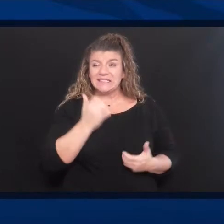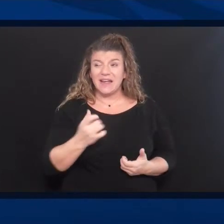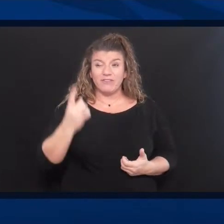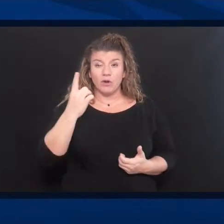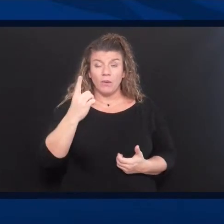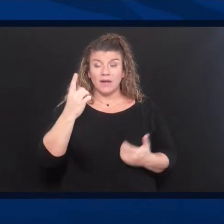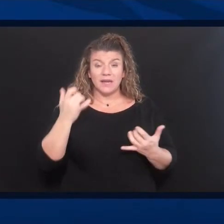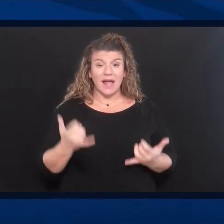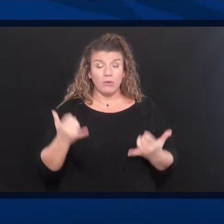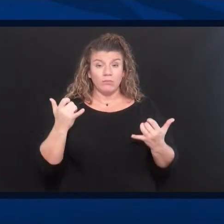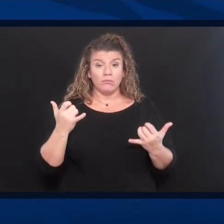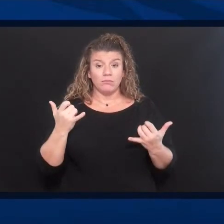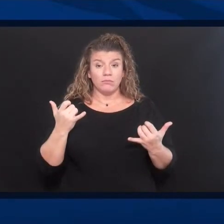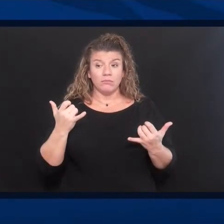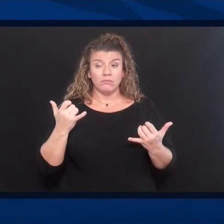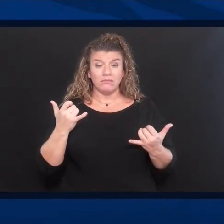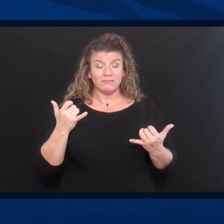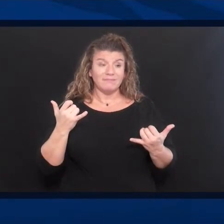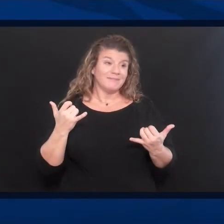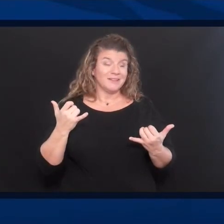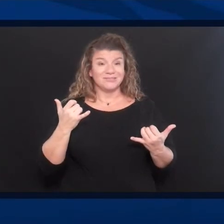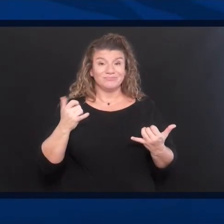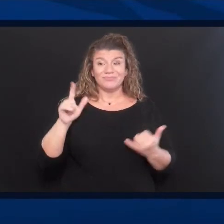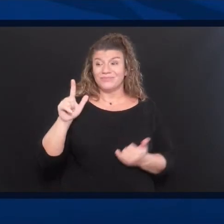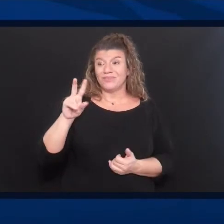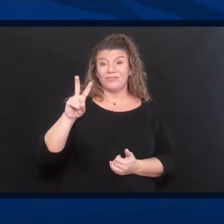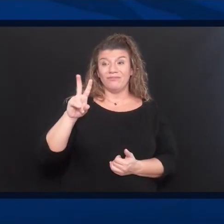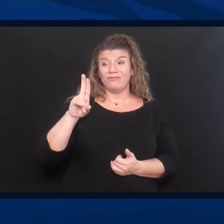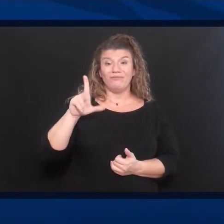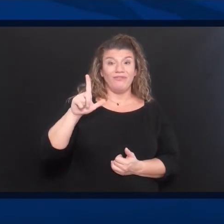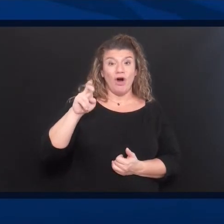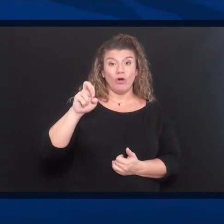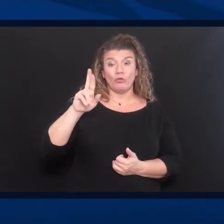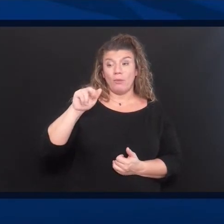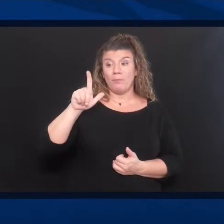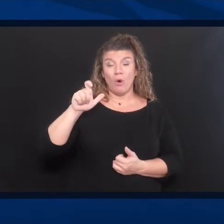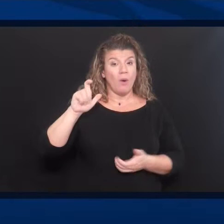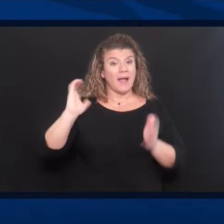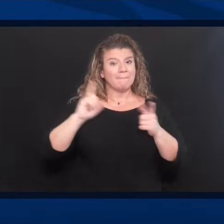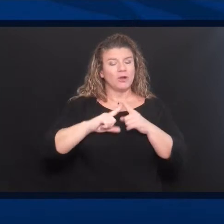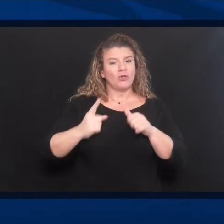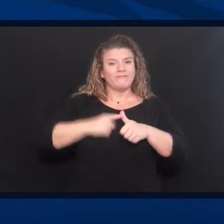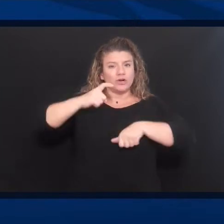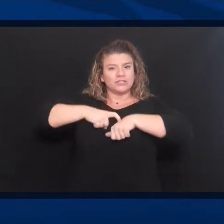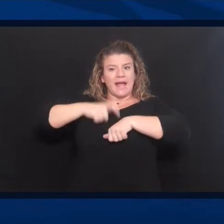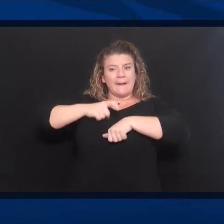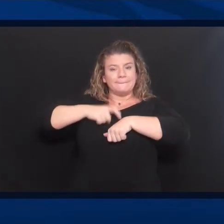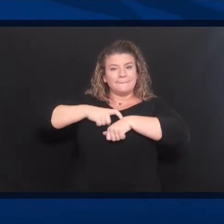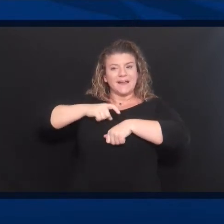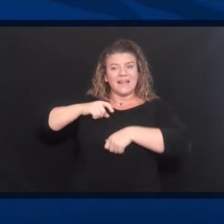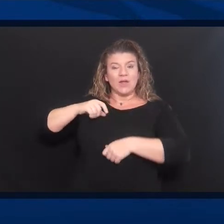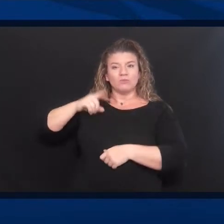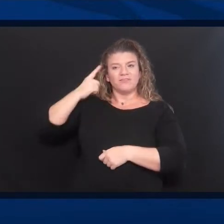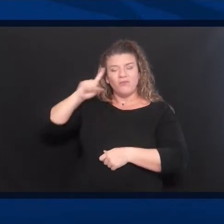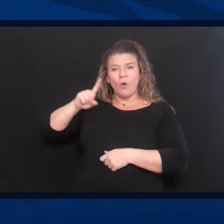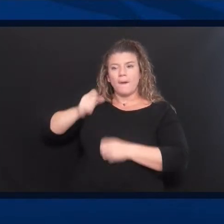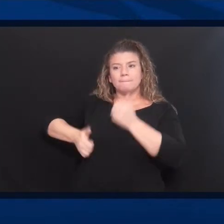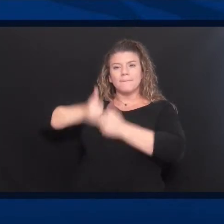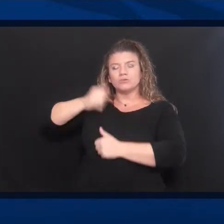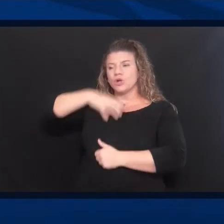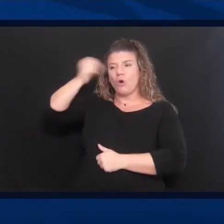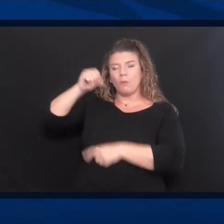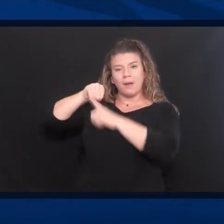now vulnerable to this thing, unlike the first wave that came through and then the Alpha variant, that the Delta variant itself